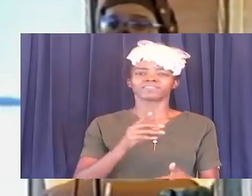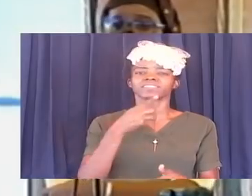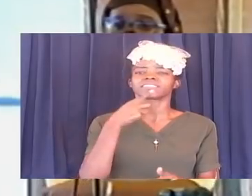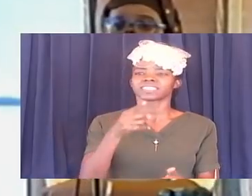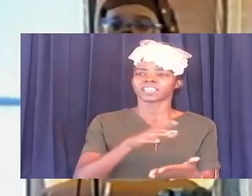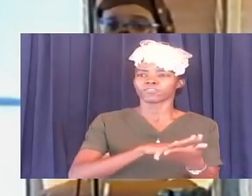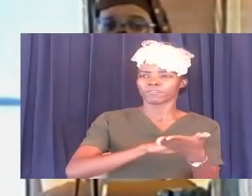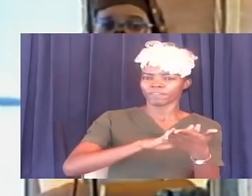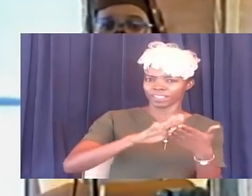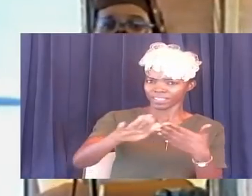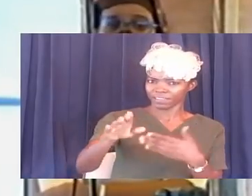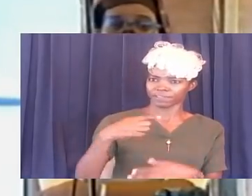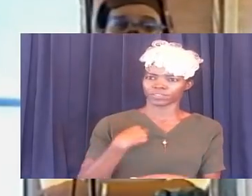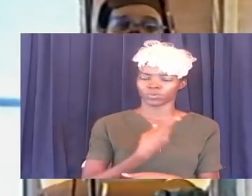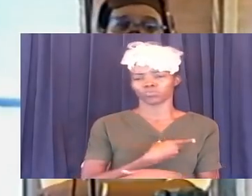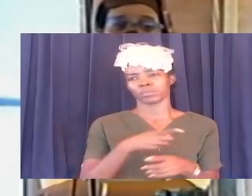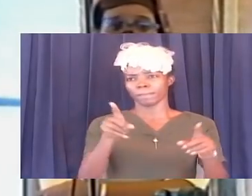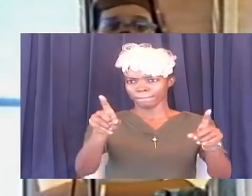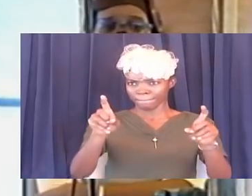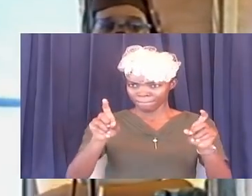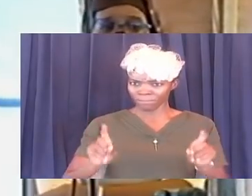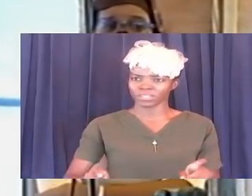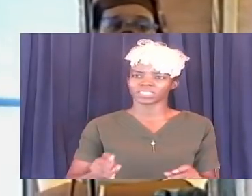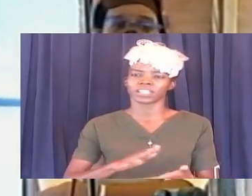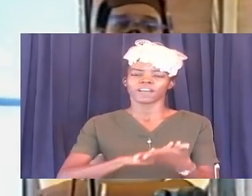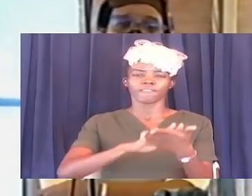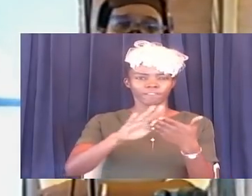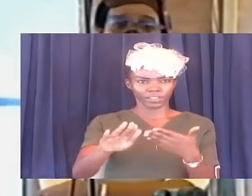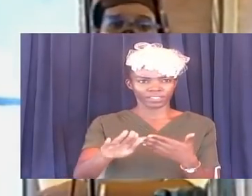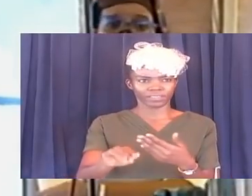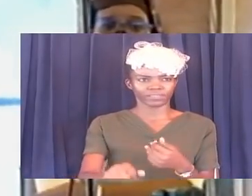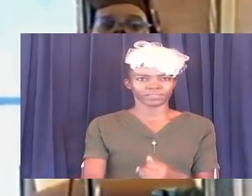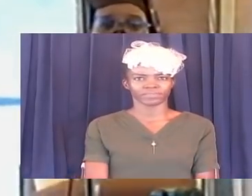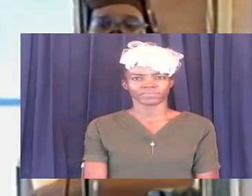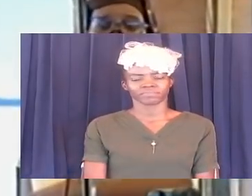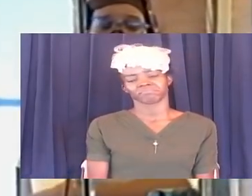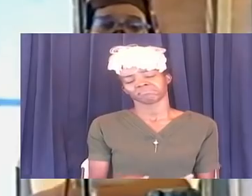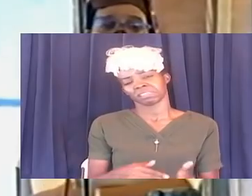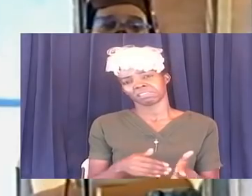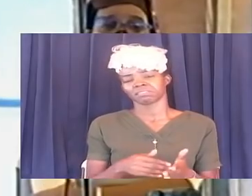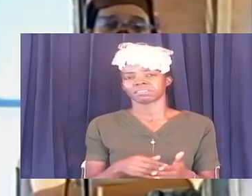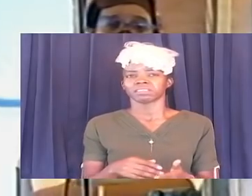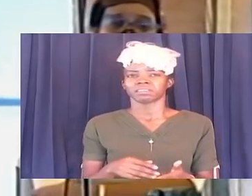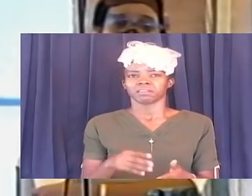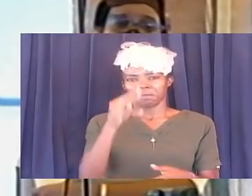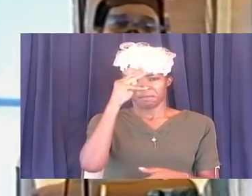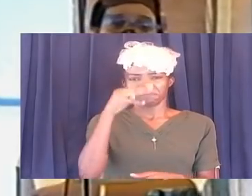we ought to forgive. Hallelujah. And it says that we ought not to